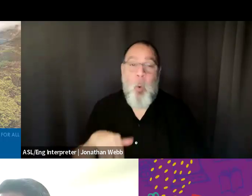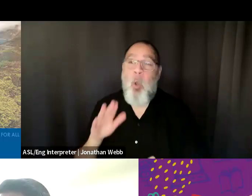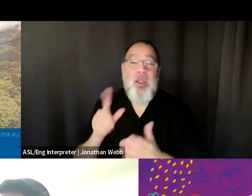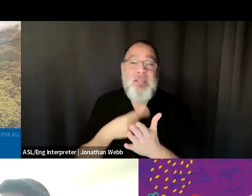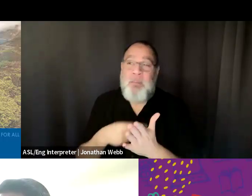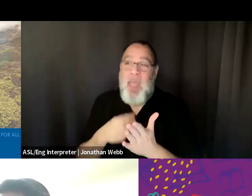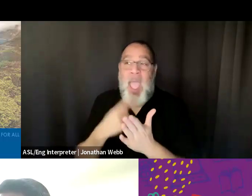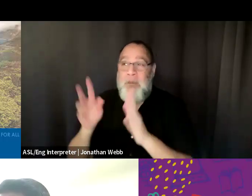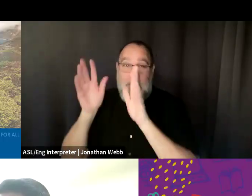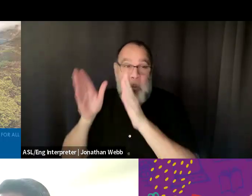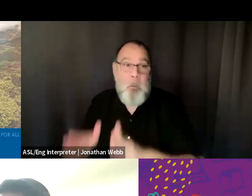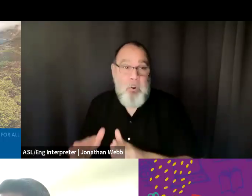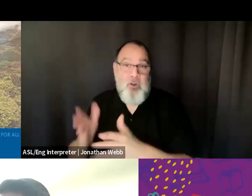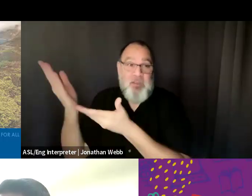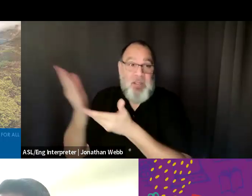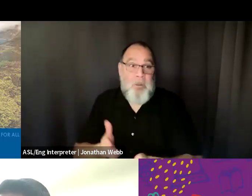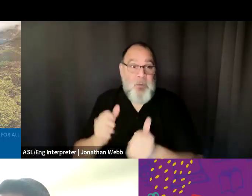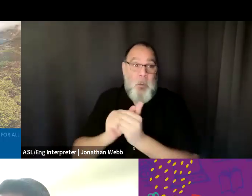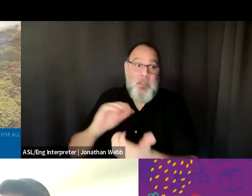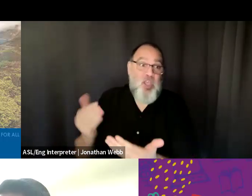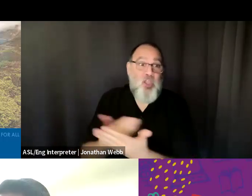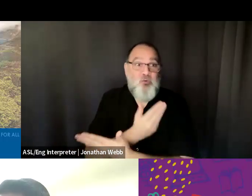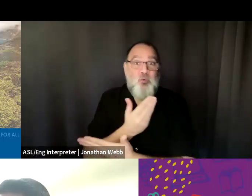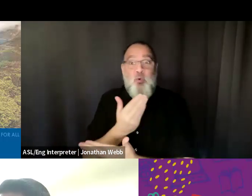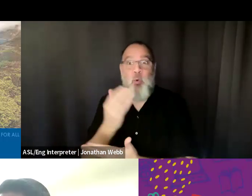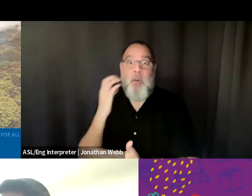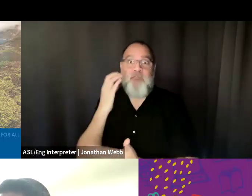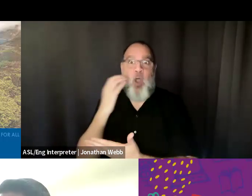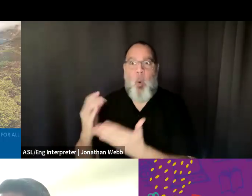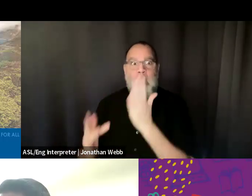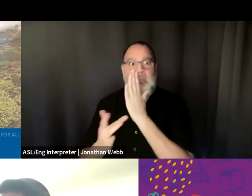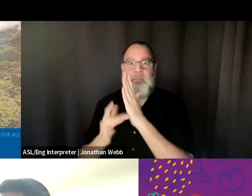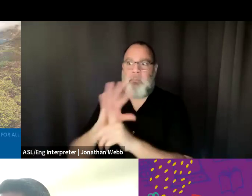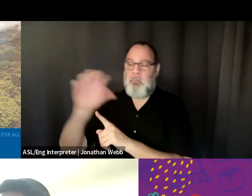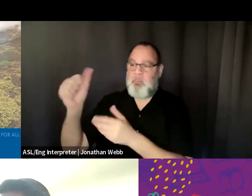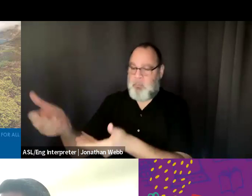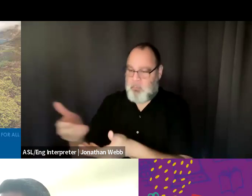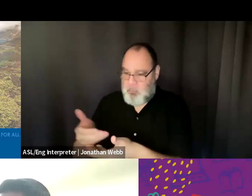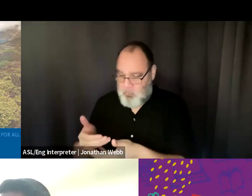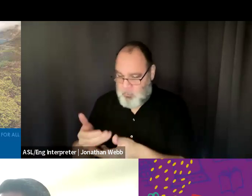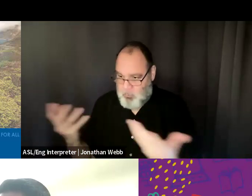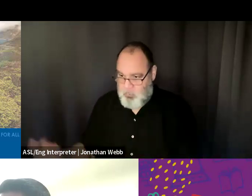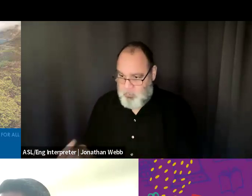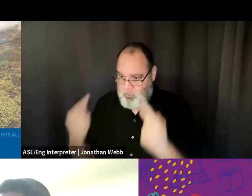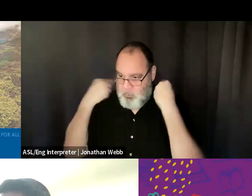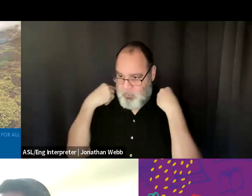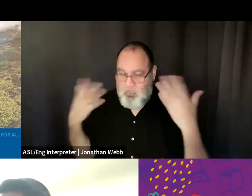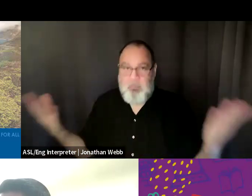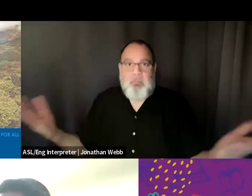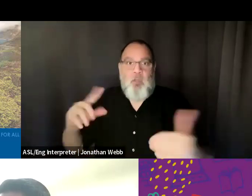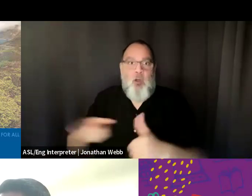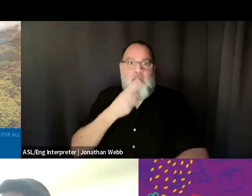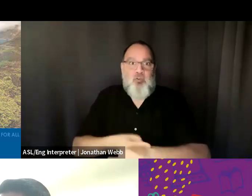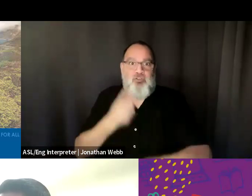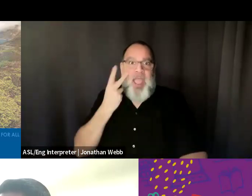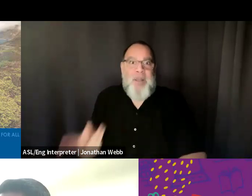I have never seen this before. And but it changes so quickly, and the questions you get will